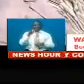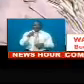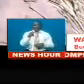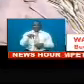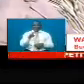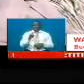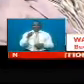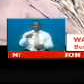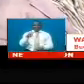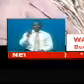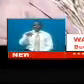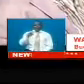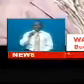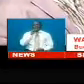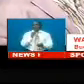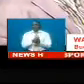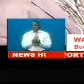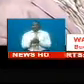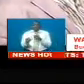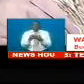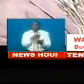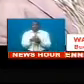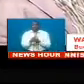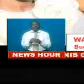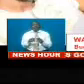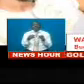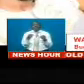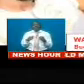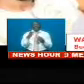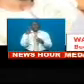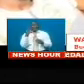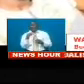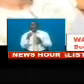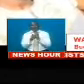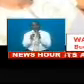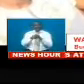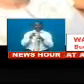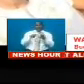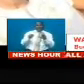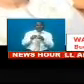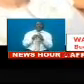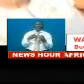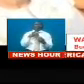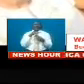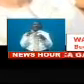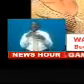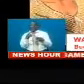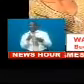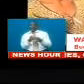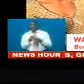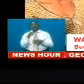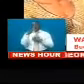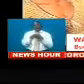GIPC, Dr. Richard Ajay, said in spite of the huge potential the region has for attracting foreign